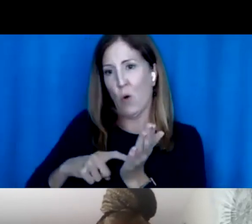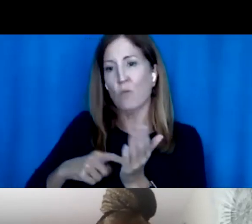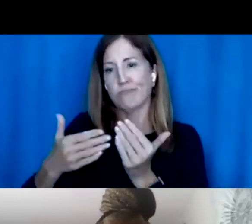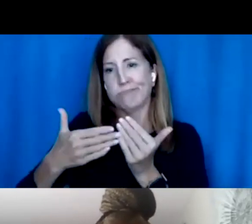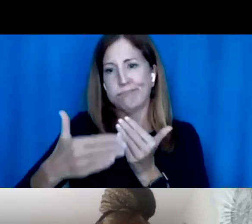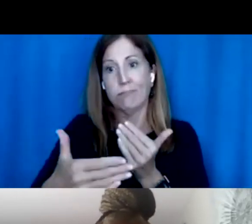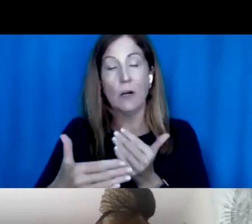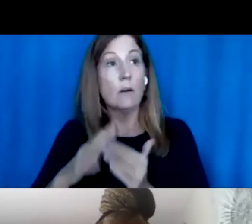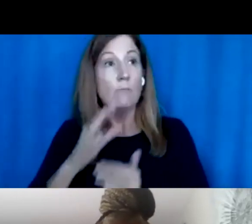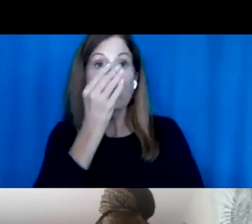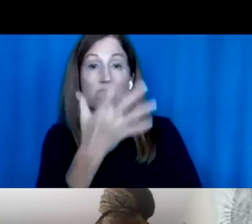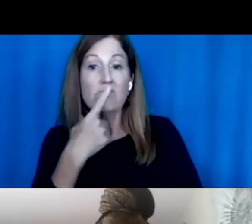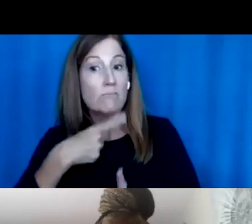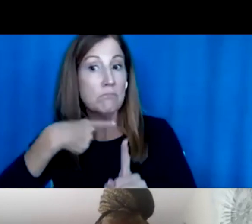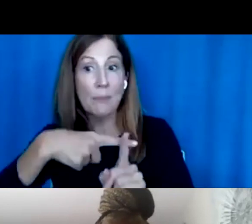good thing.